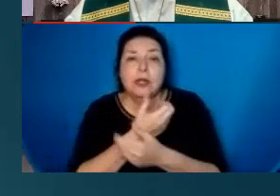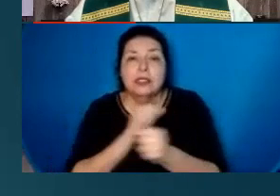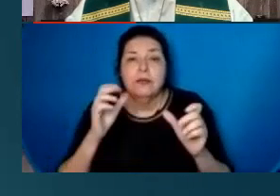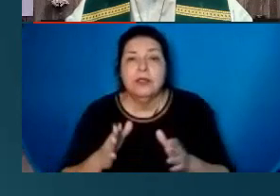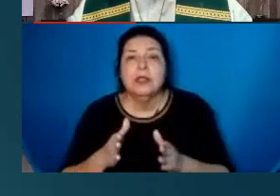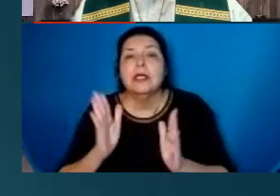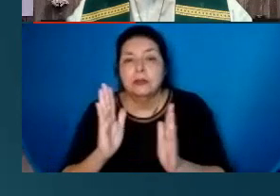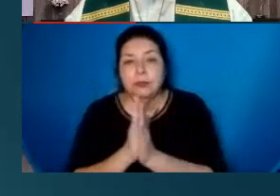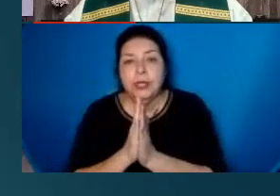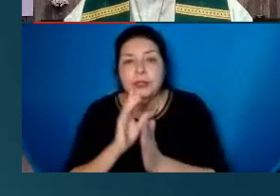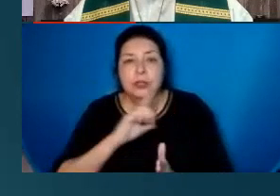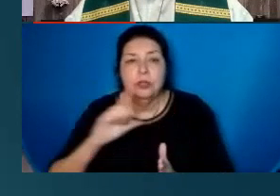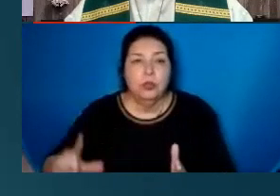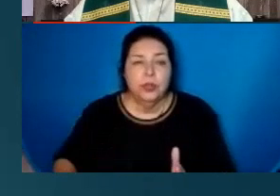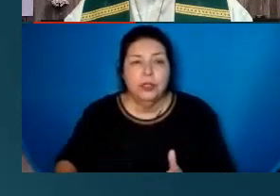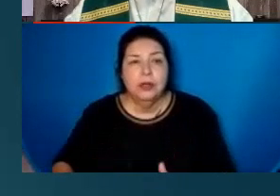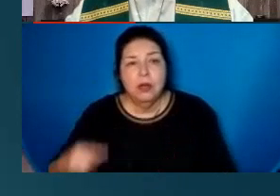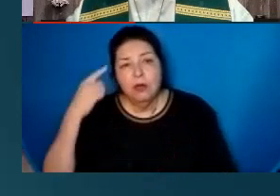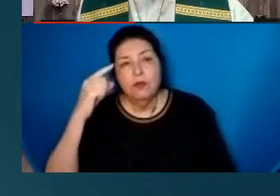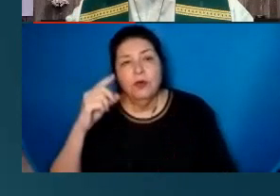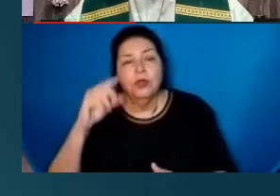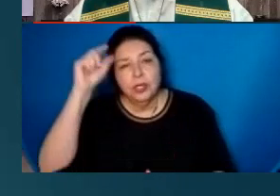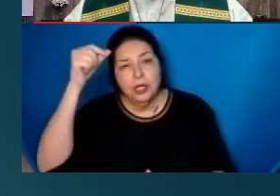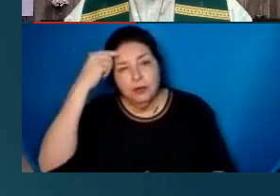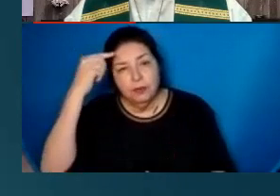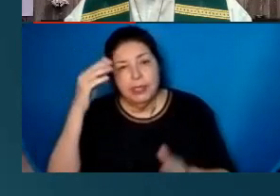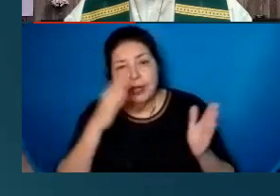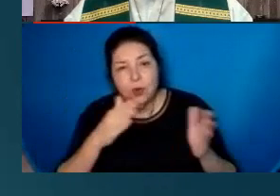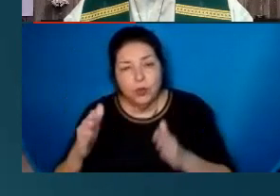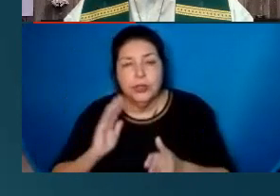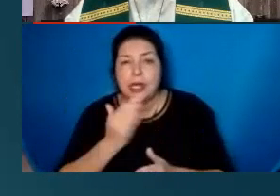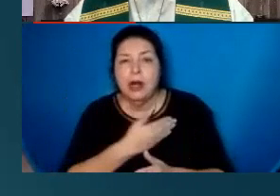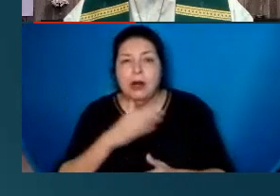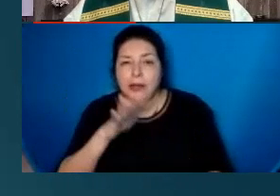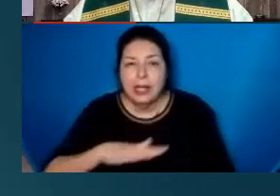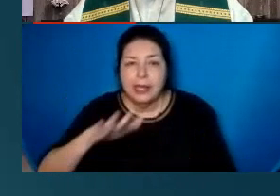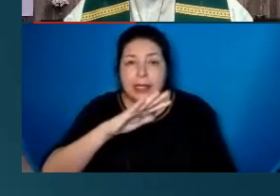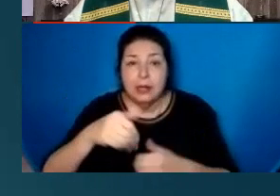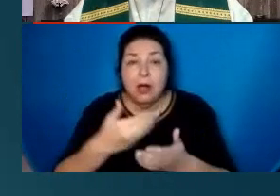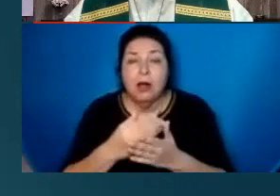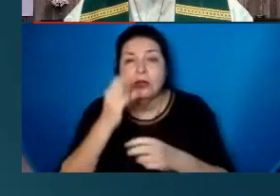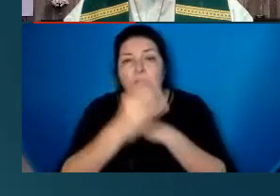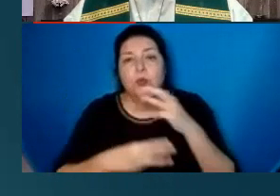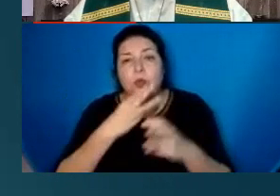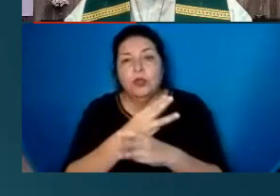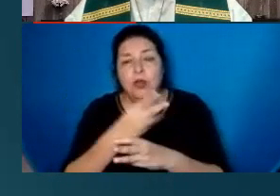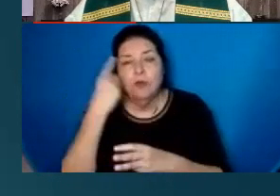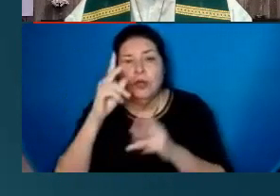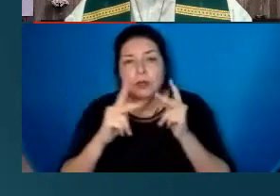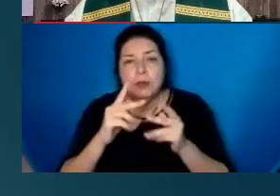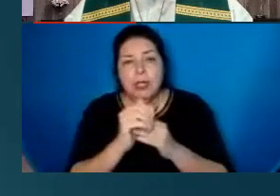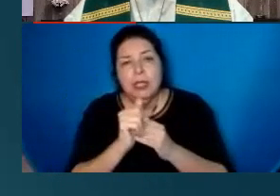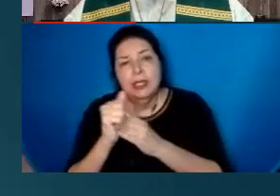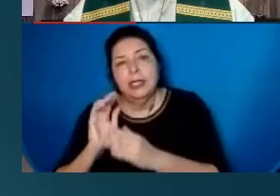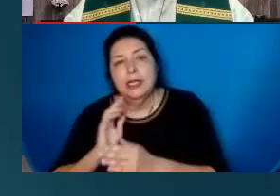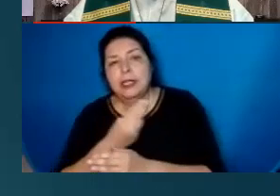the Lord. For the government and order in our land and for all the world, for those who lead us in this nation and